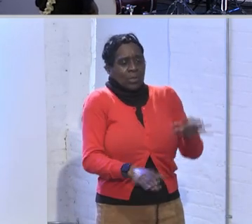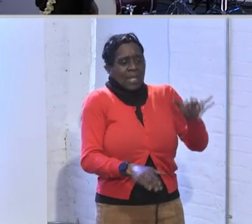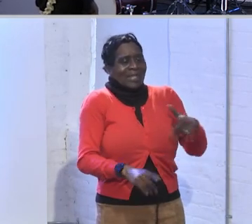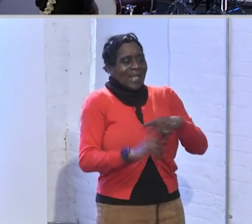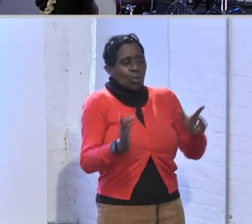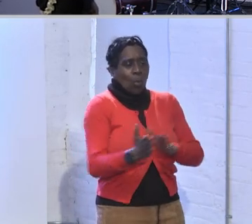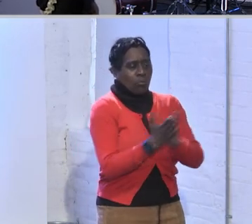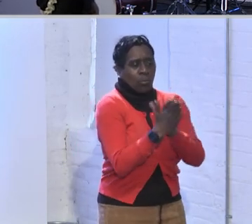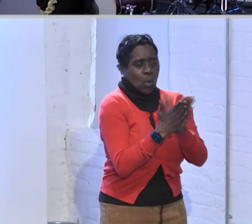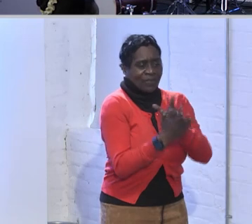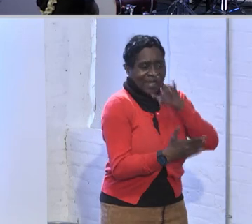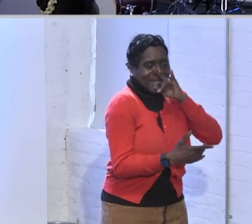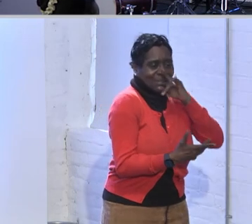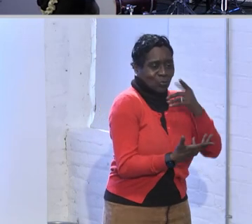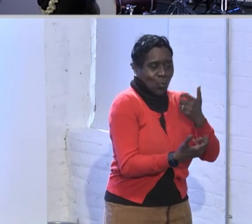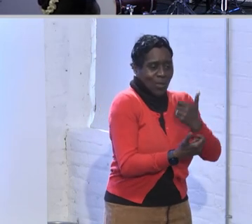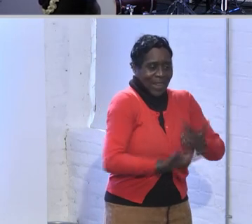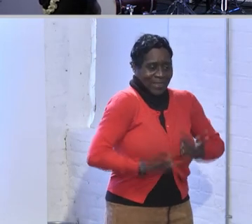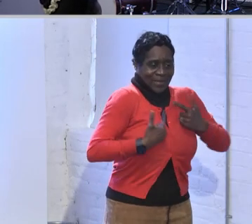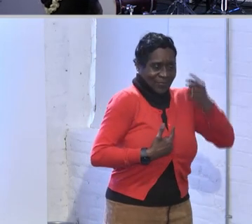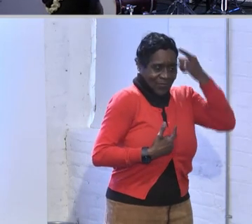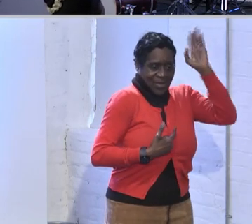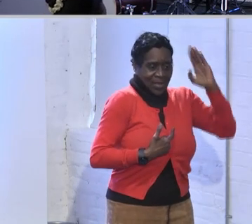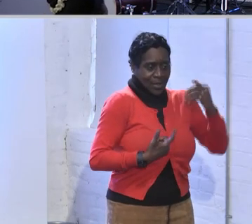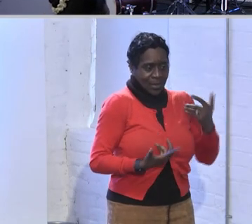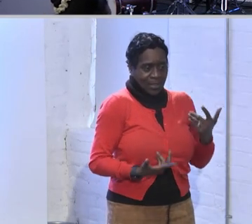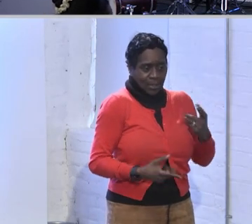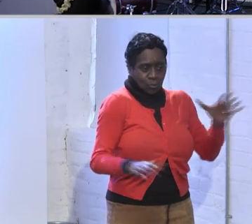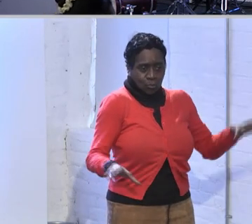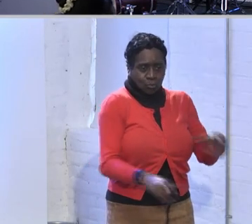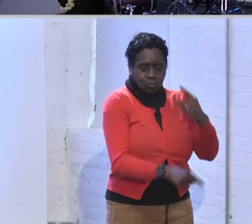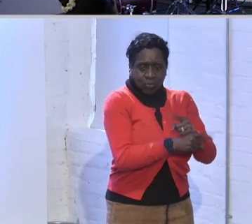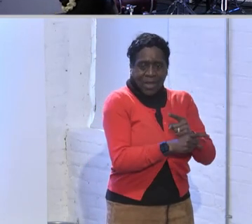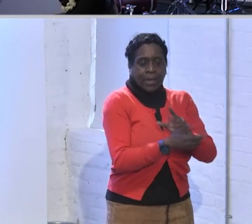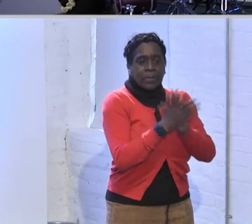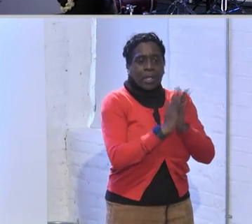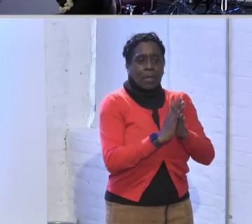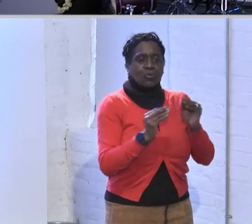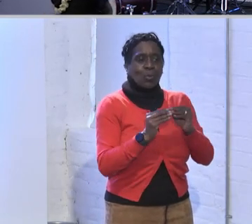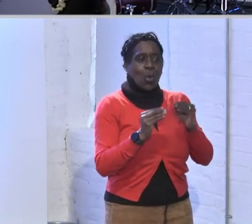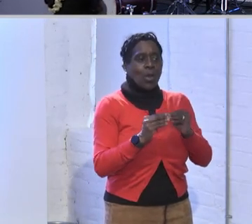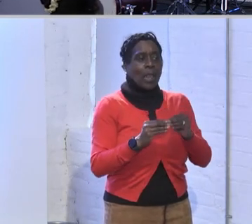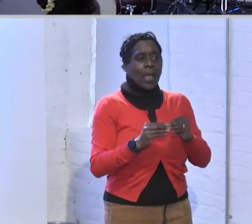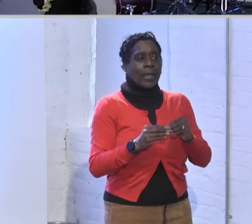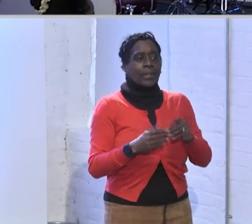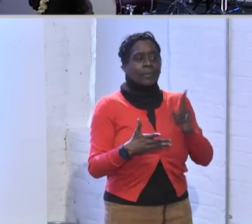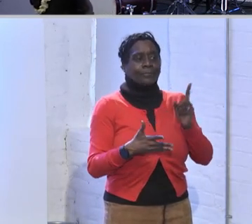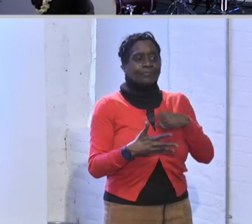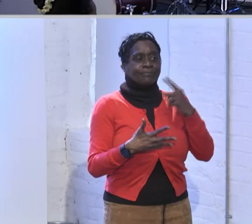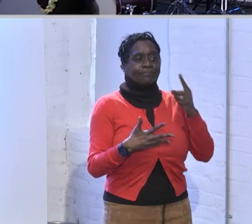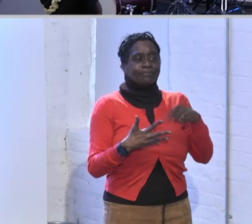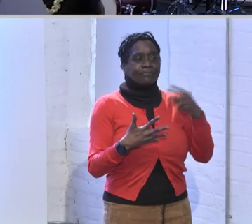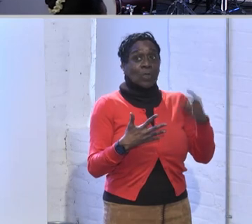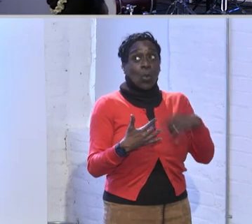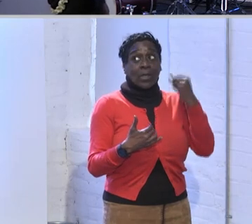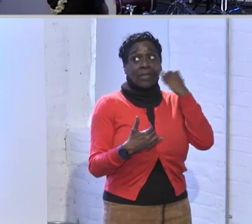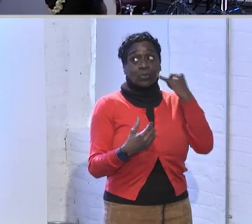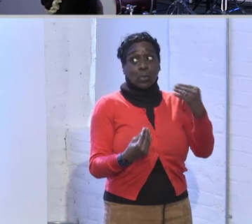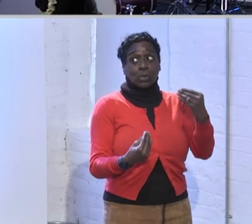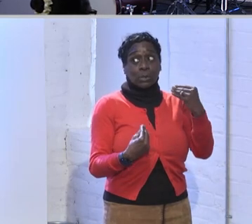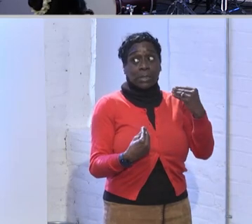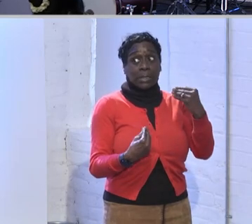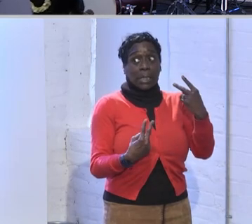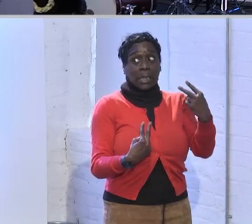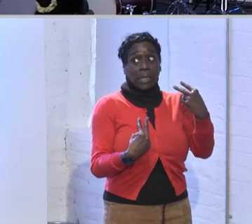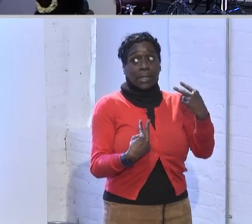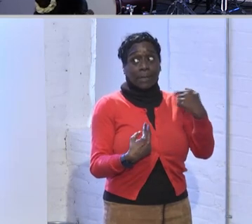motivate kids to live and to do right. It just becomes externalism. Oh, I taught. If someone's looking at me, my parents taught